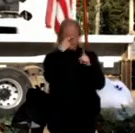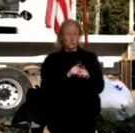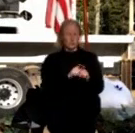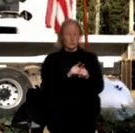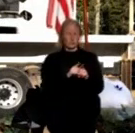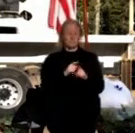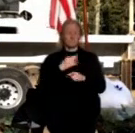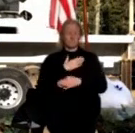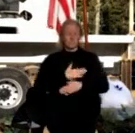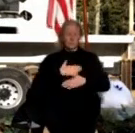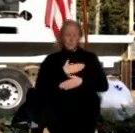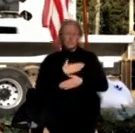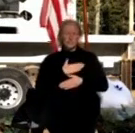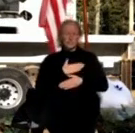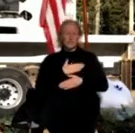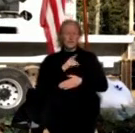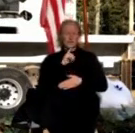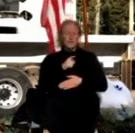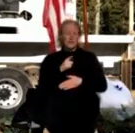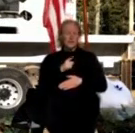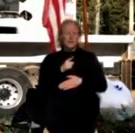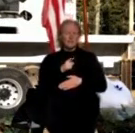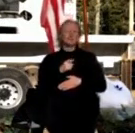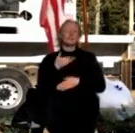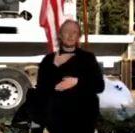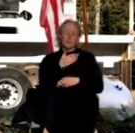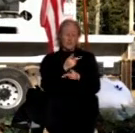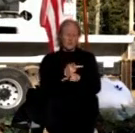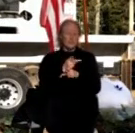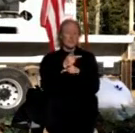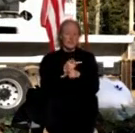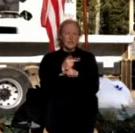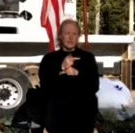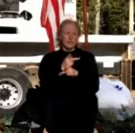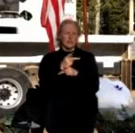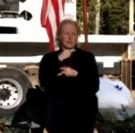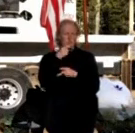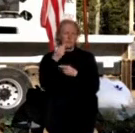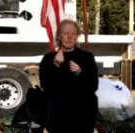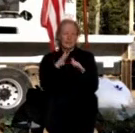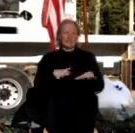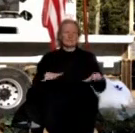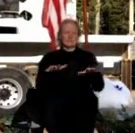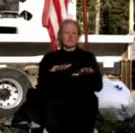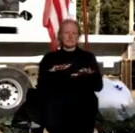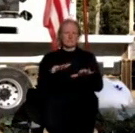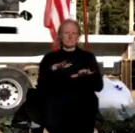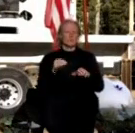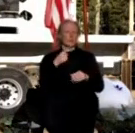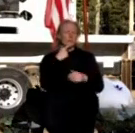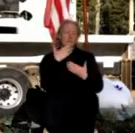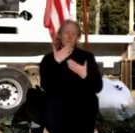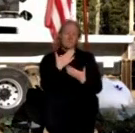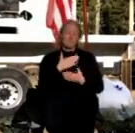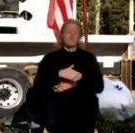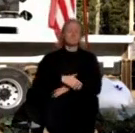We appreciate the fact that you've been there taking care of the public lands. So I wanted to get that